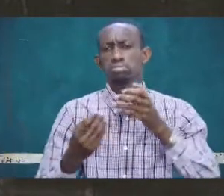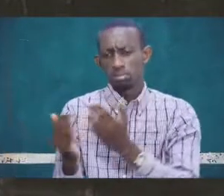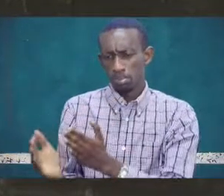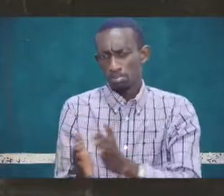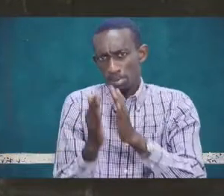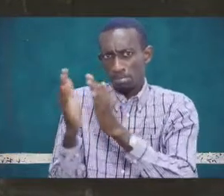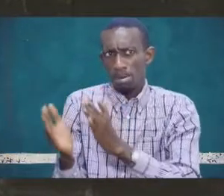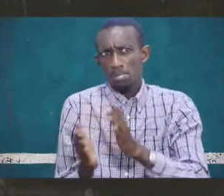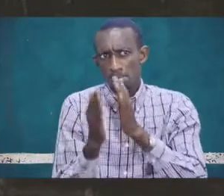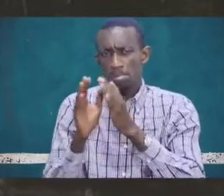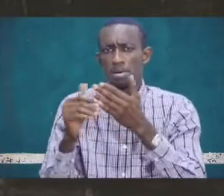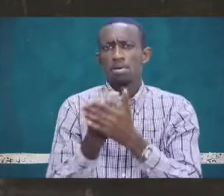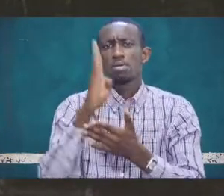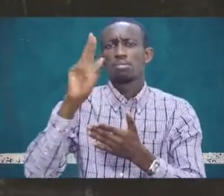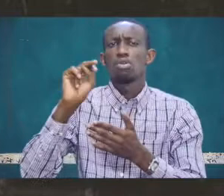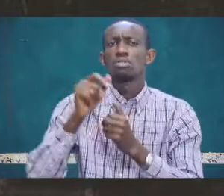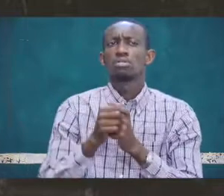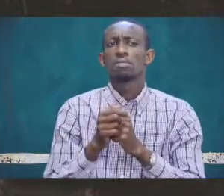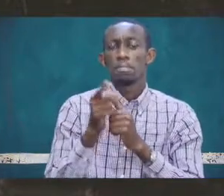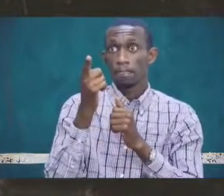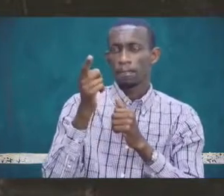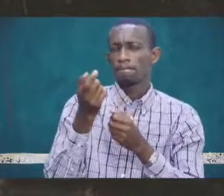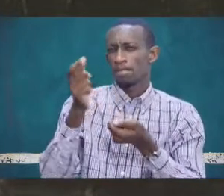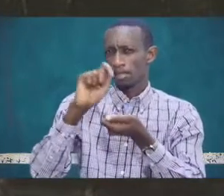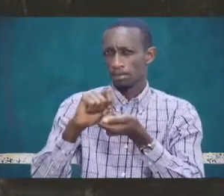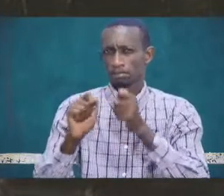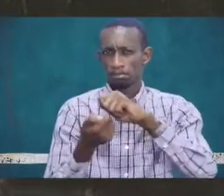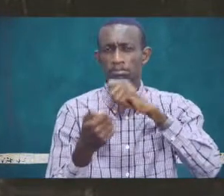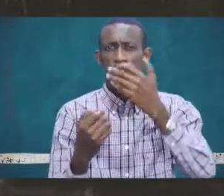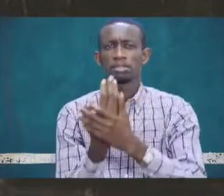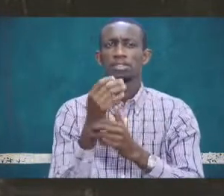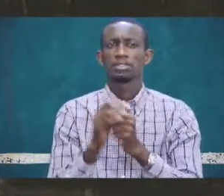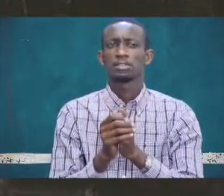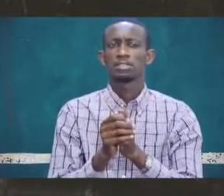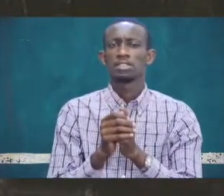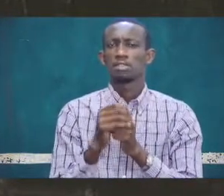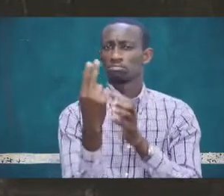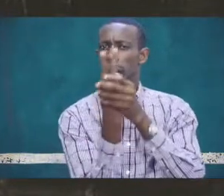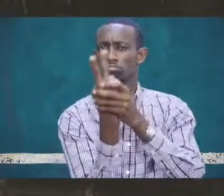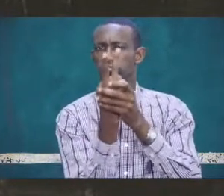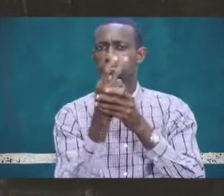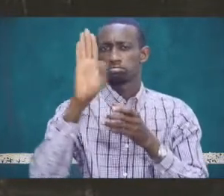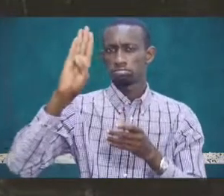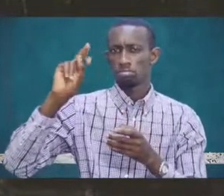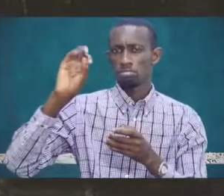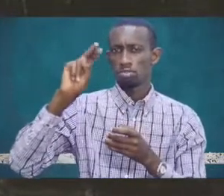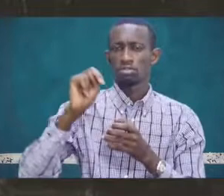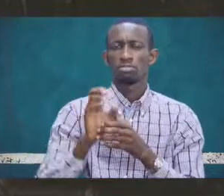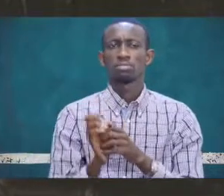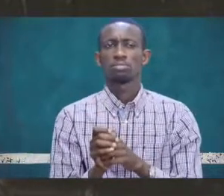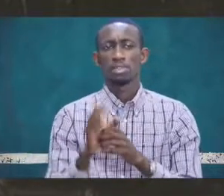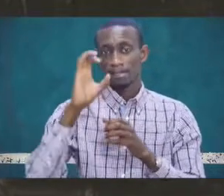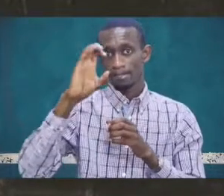this bond breaks away, rearranges itself to form a double bond. So you'll have CH3,